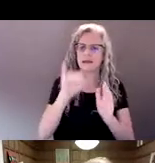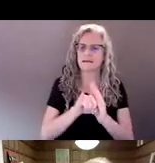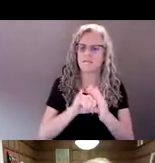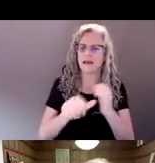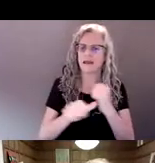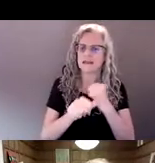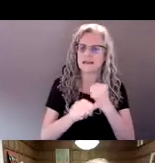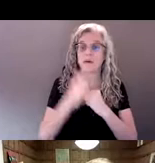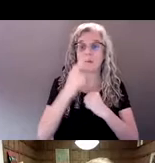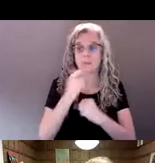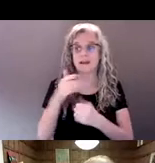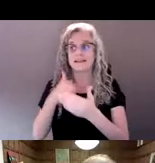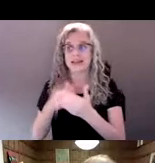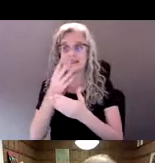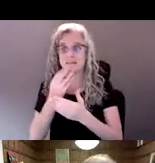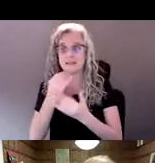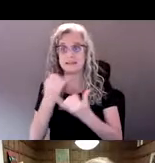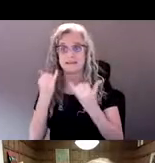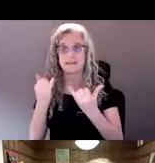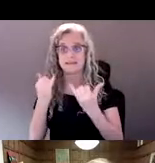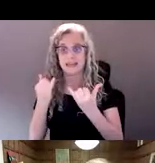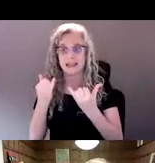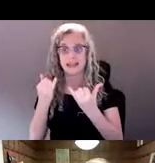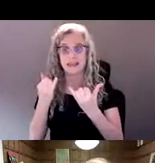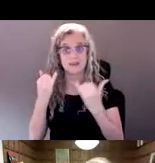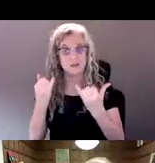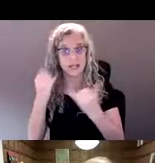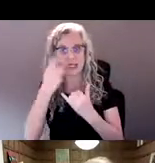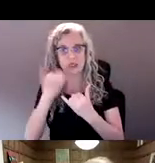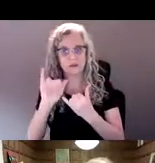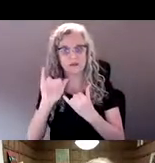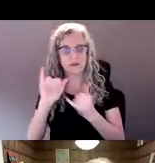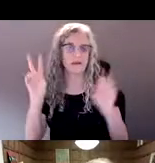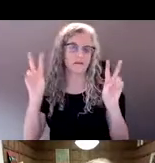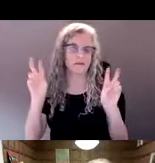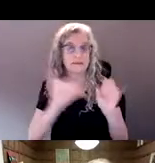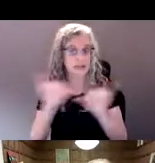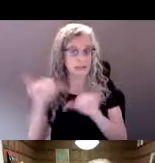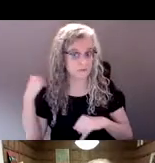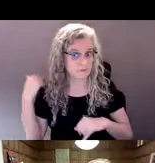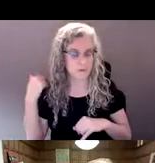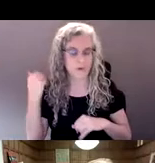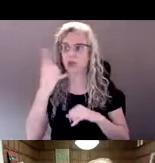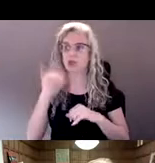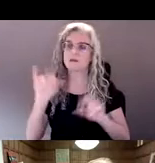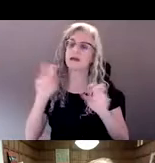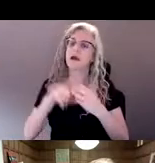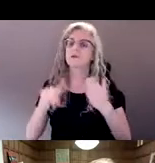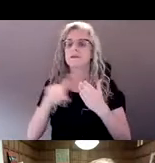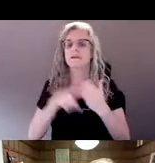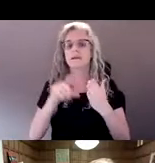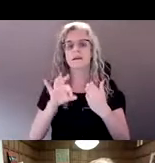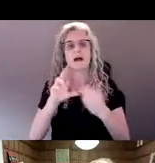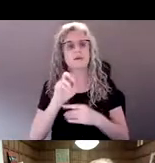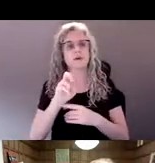the anti-Semitism of today presents itself, as it so often has in the past, as a critique of